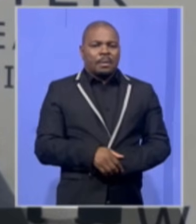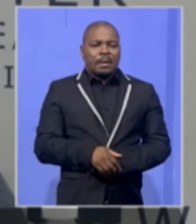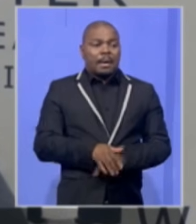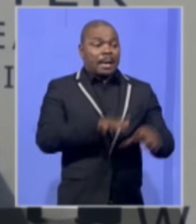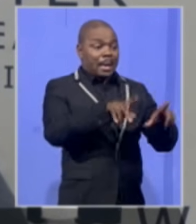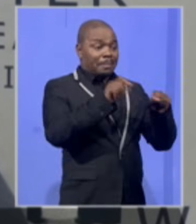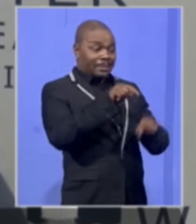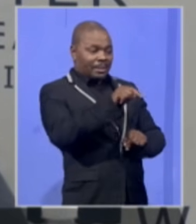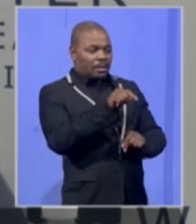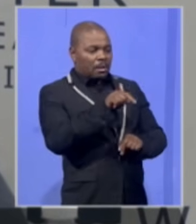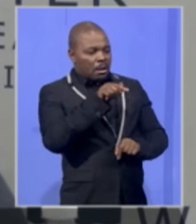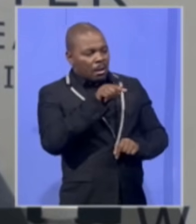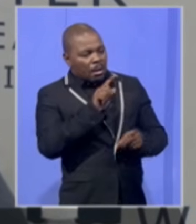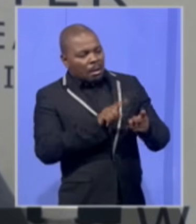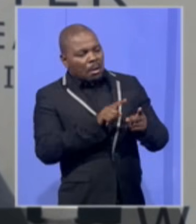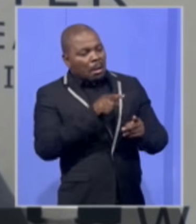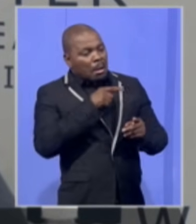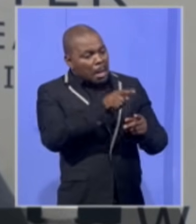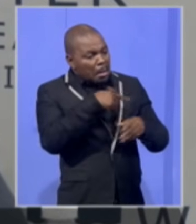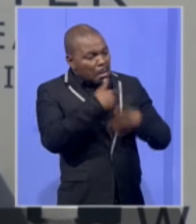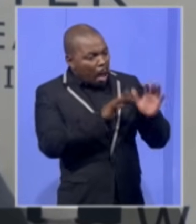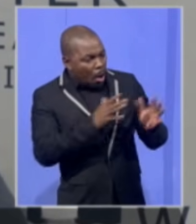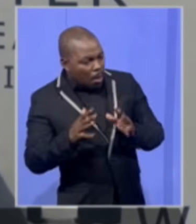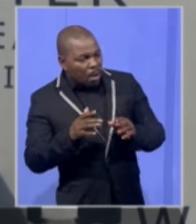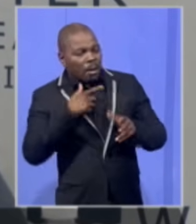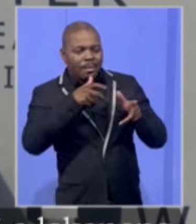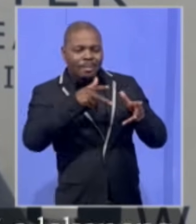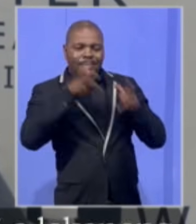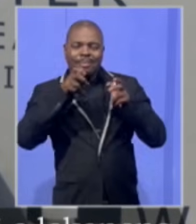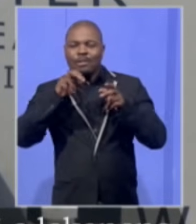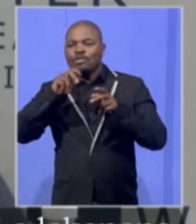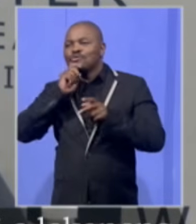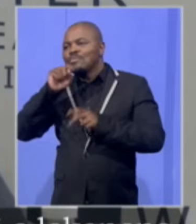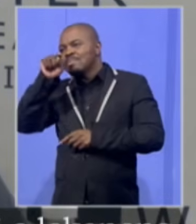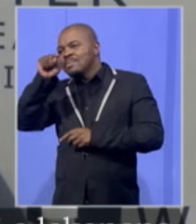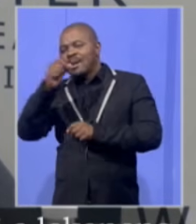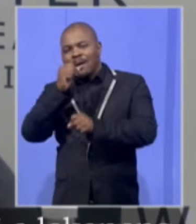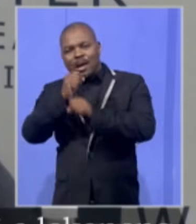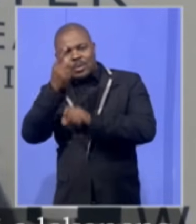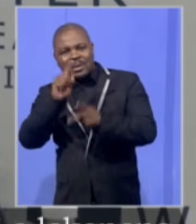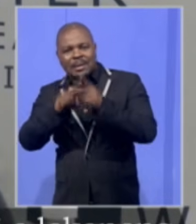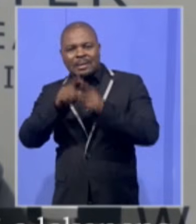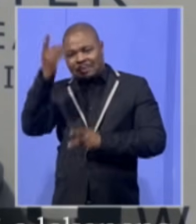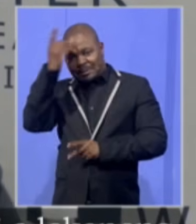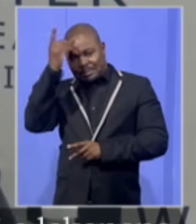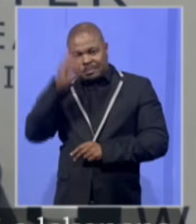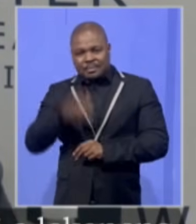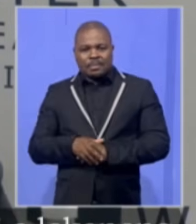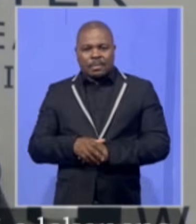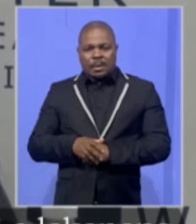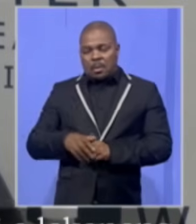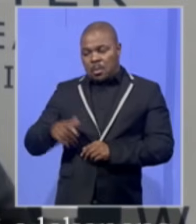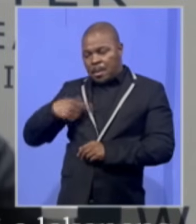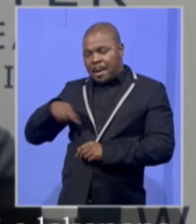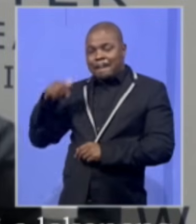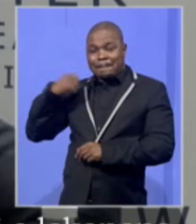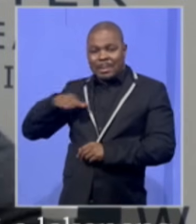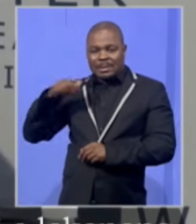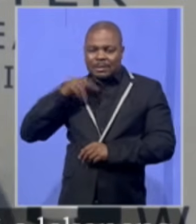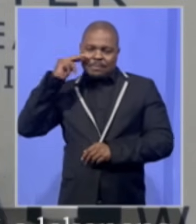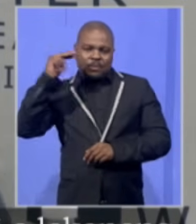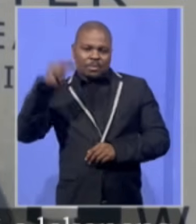Town in other provinces, for instance, Gauteng, as well as the Tekwini. From the ministerial point of view, and the department